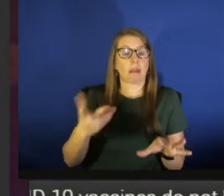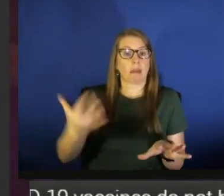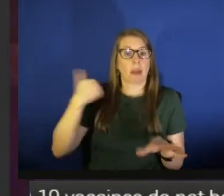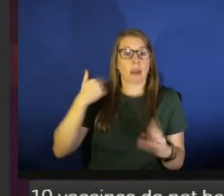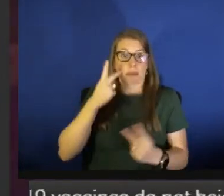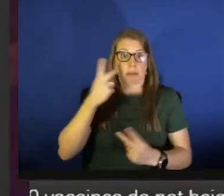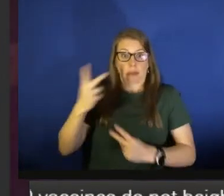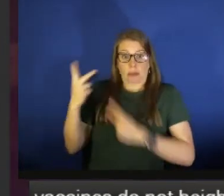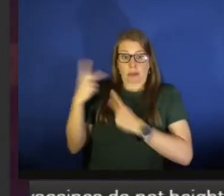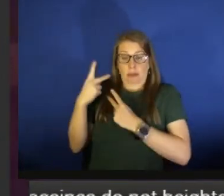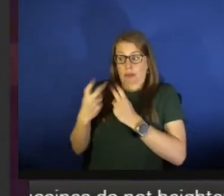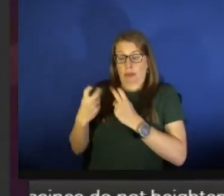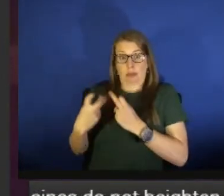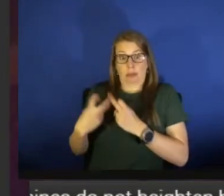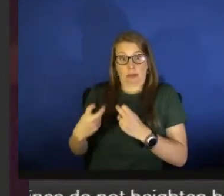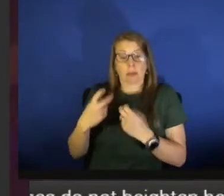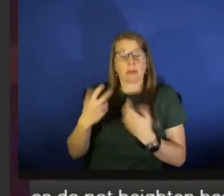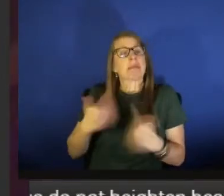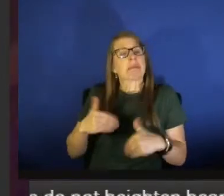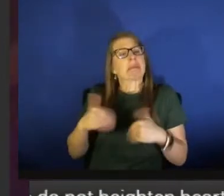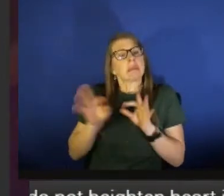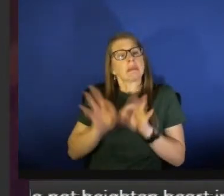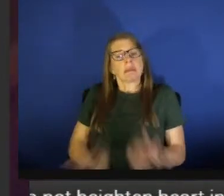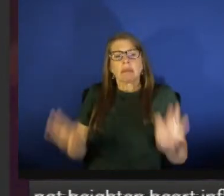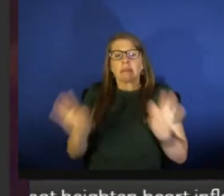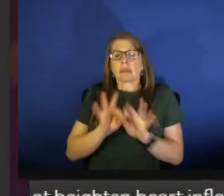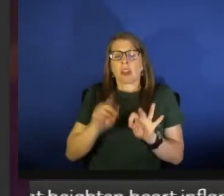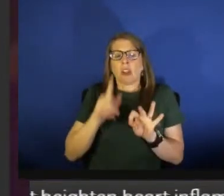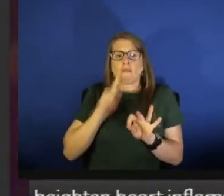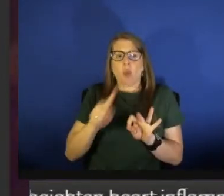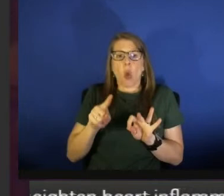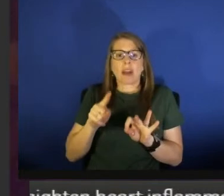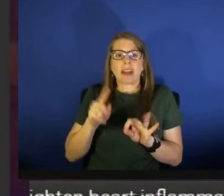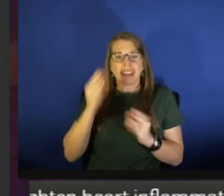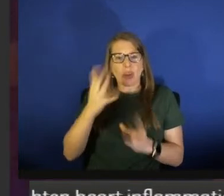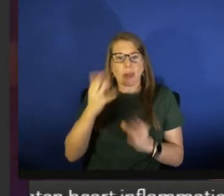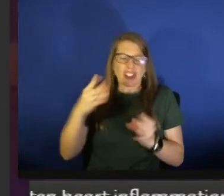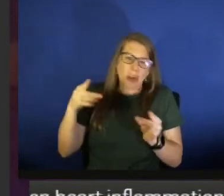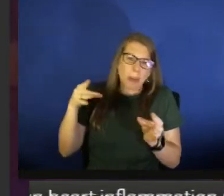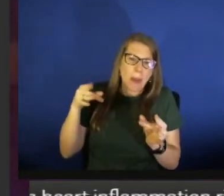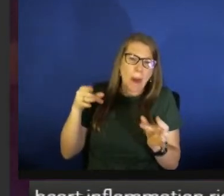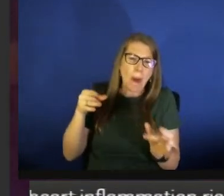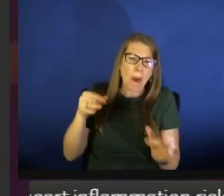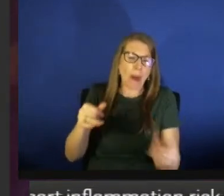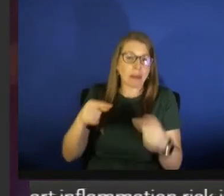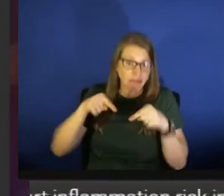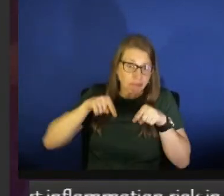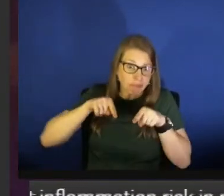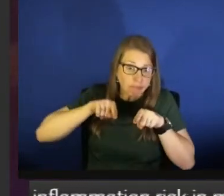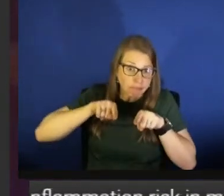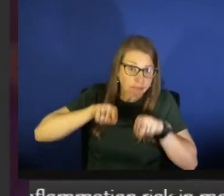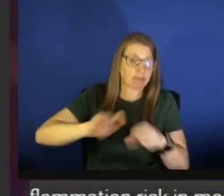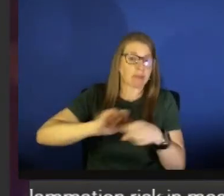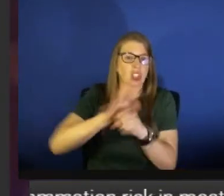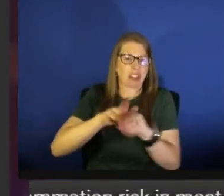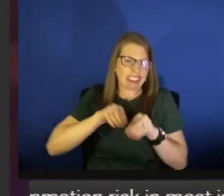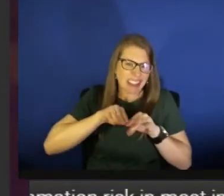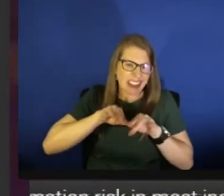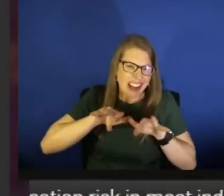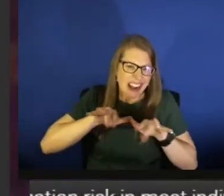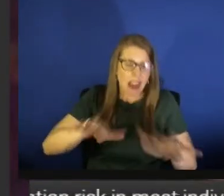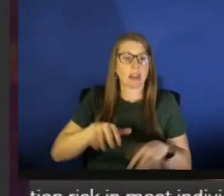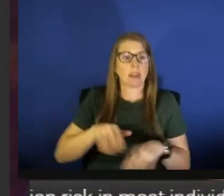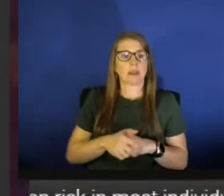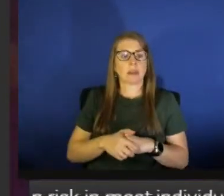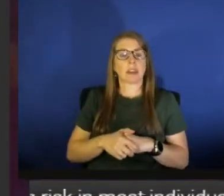the critical importance of that free flow of information, even when we had to work hard to cut through